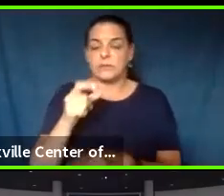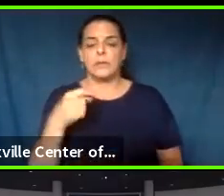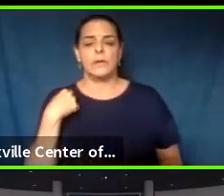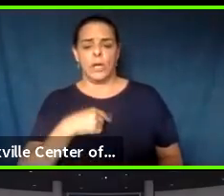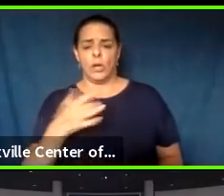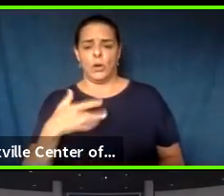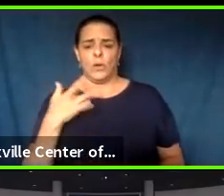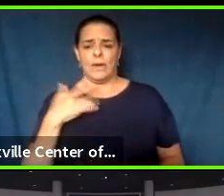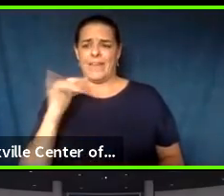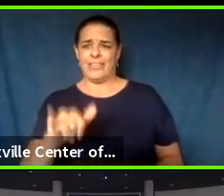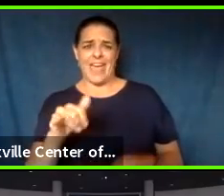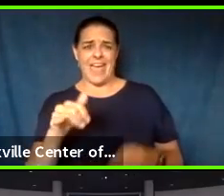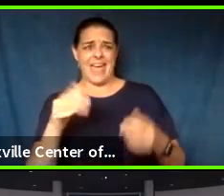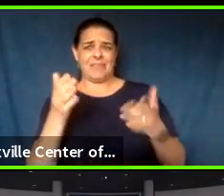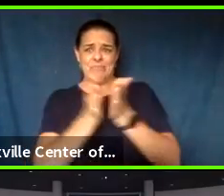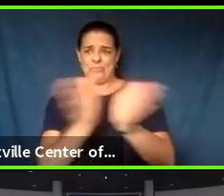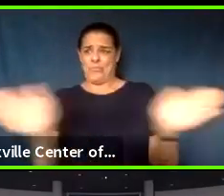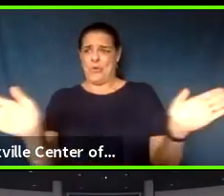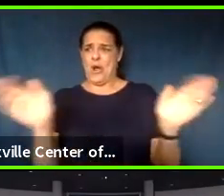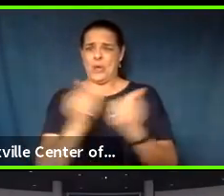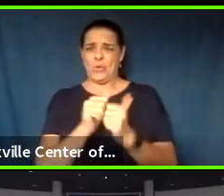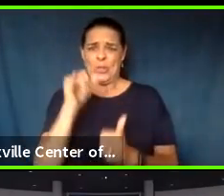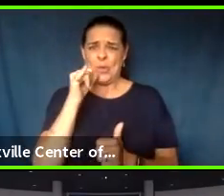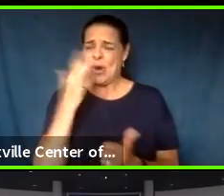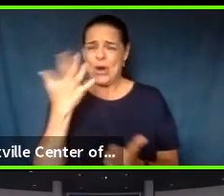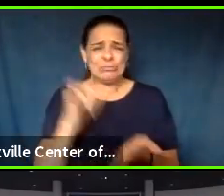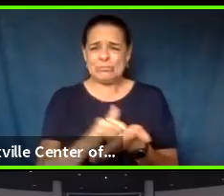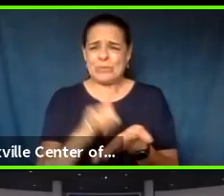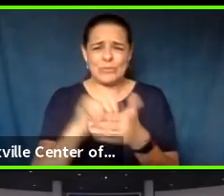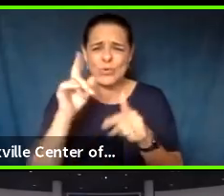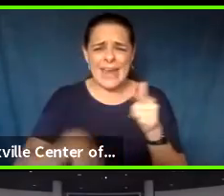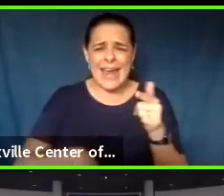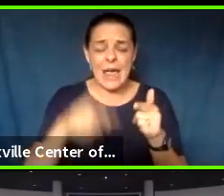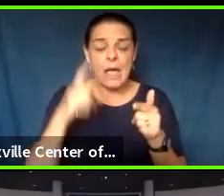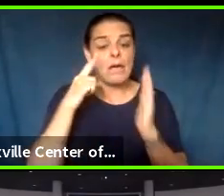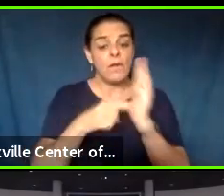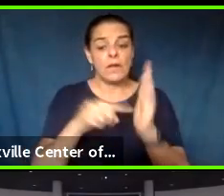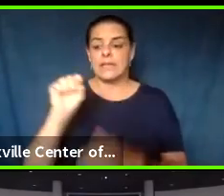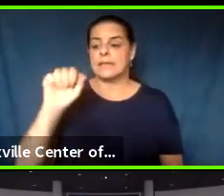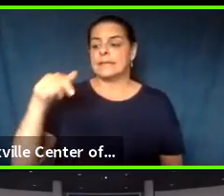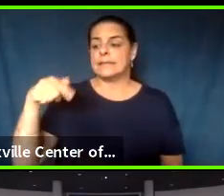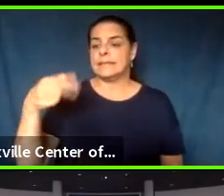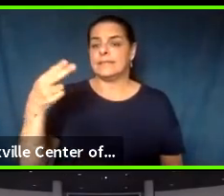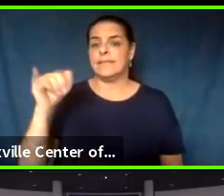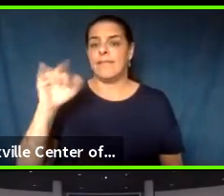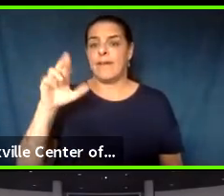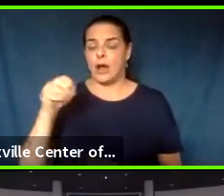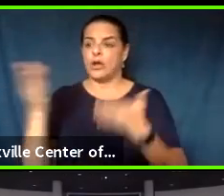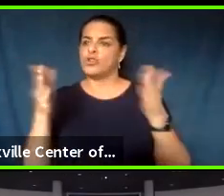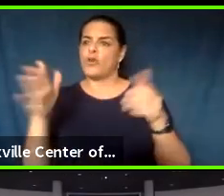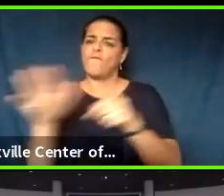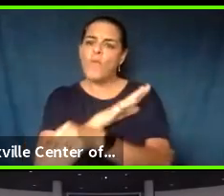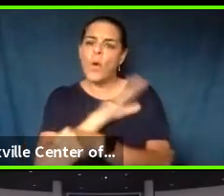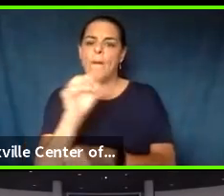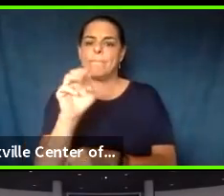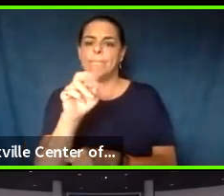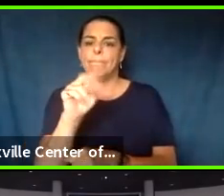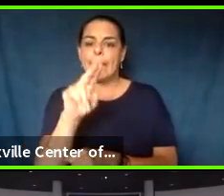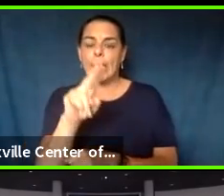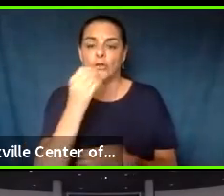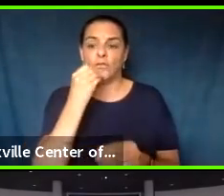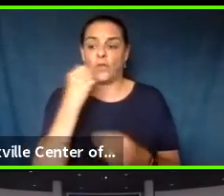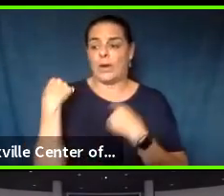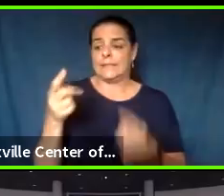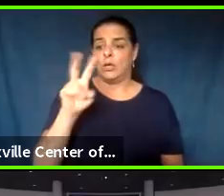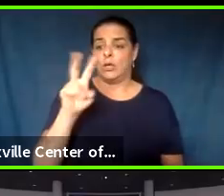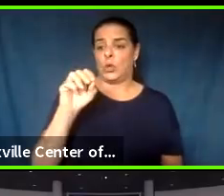painted with such a broad brush. For example, Sapphire has served a full-service food menu since 2006. We've